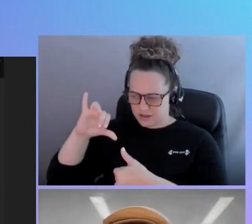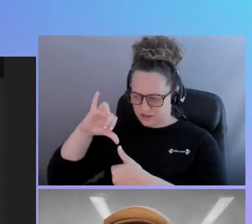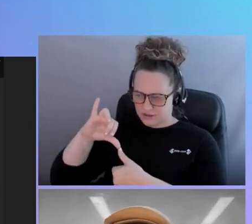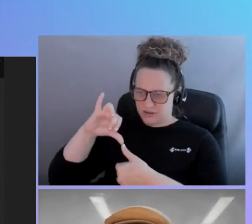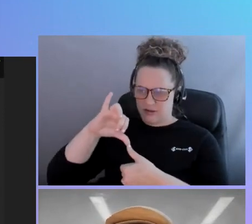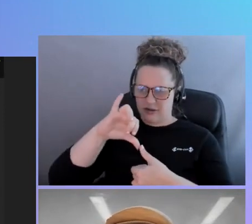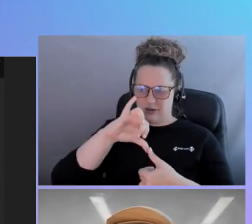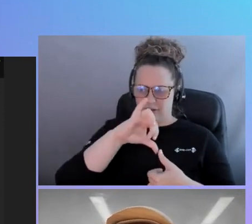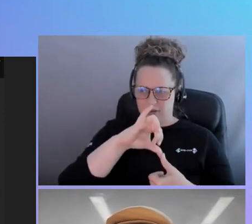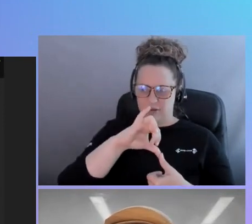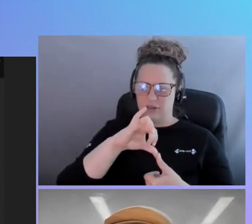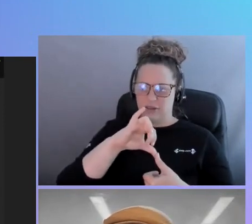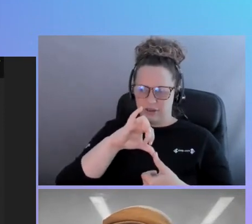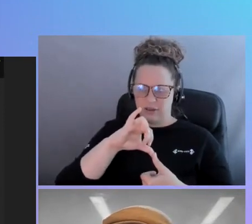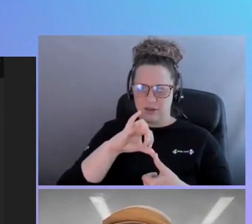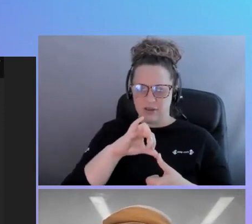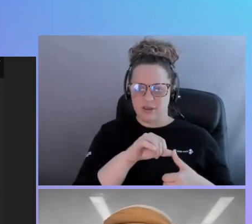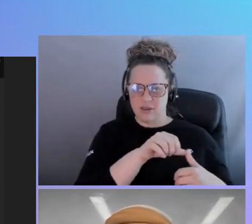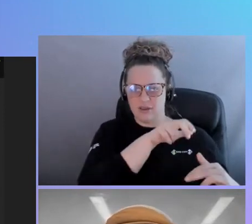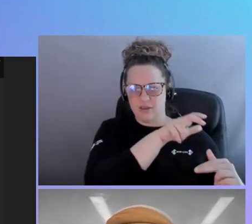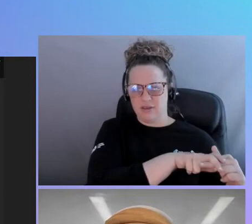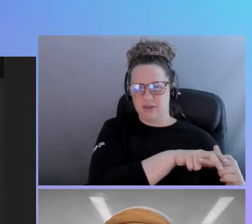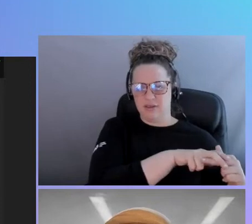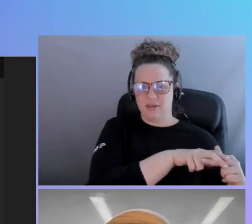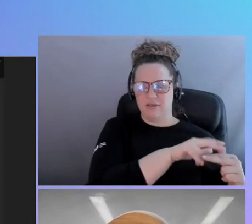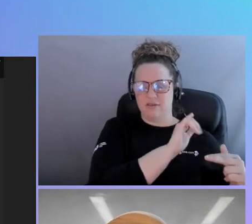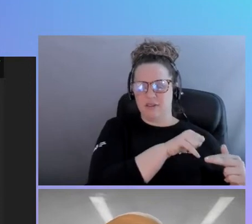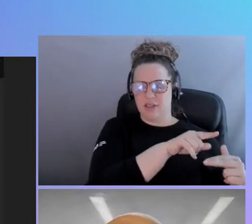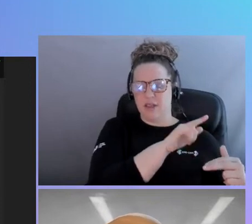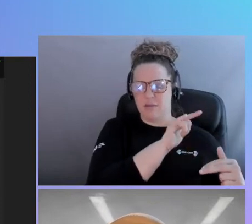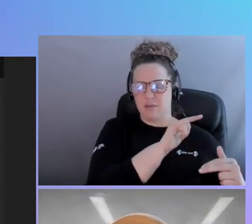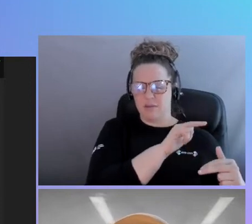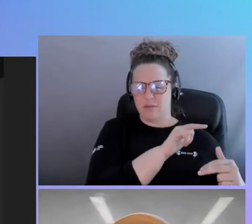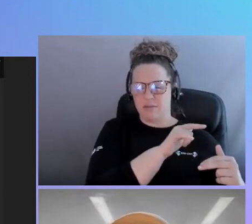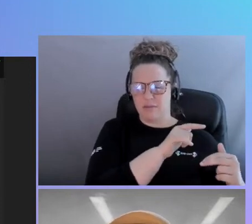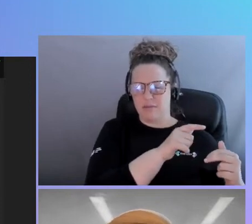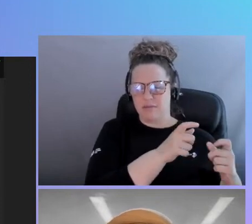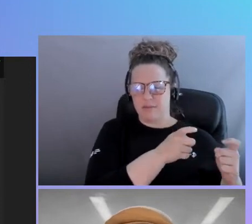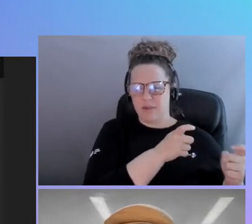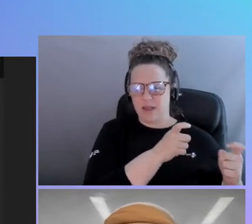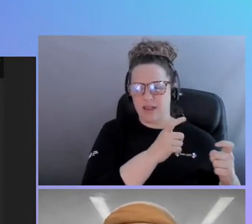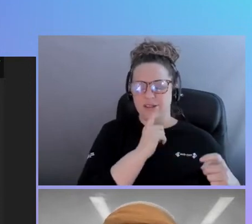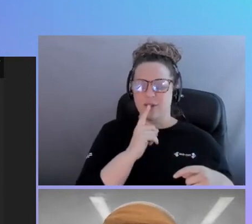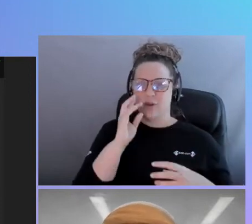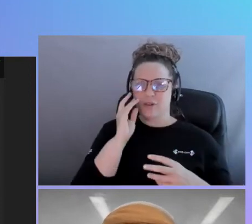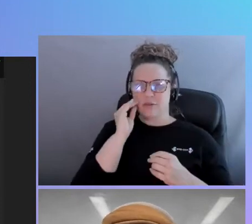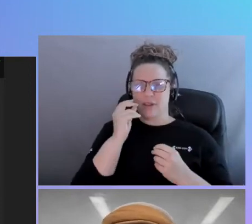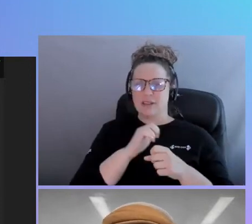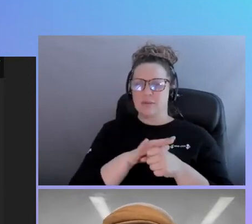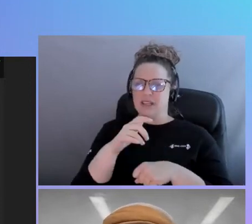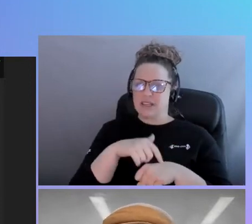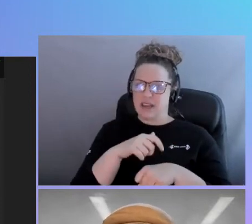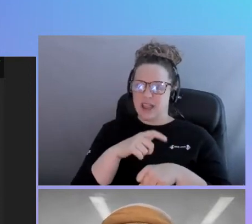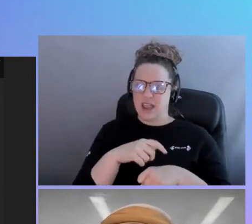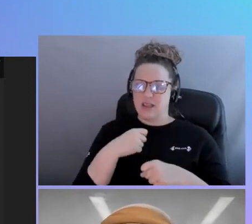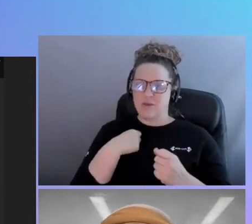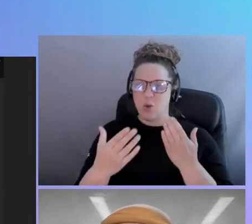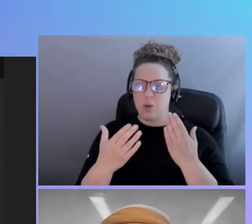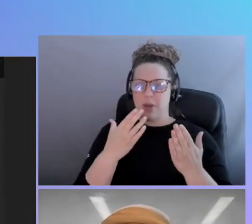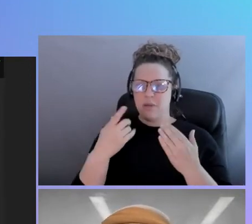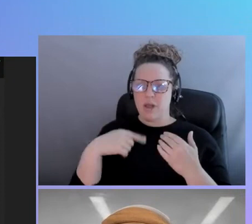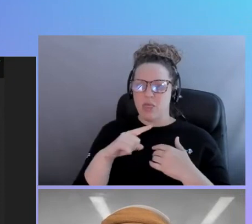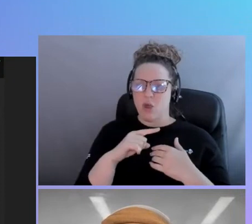create a cockpit for the average pilot. So they figured, well, it's been a bit of time, so maybe